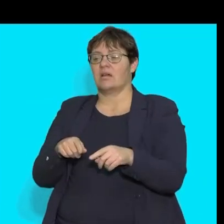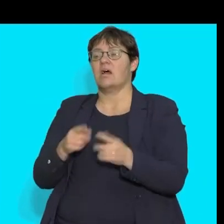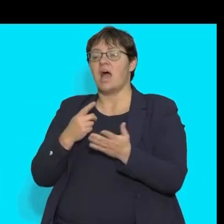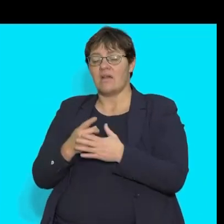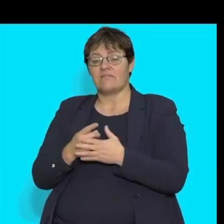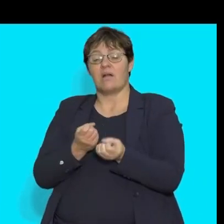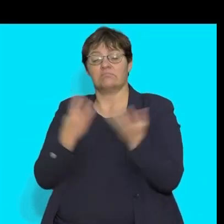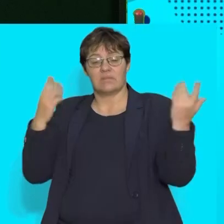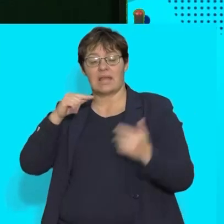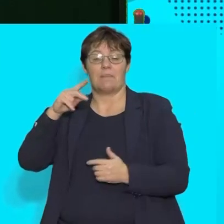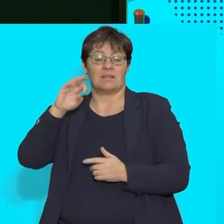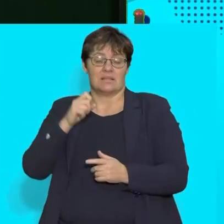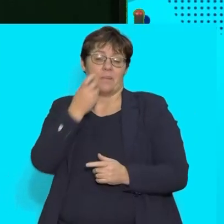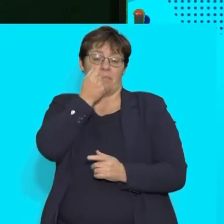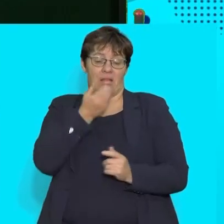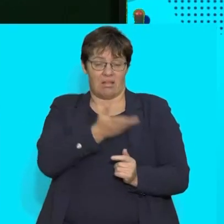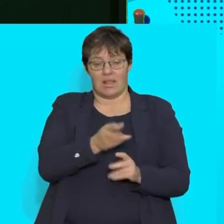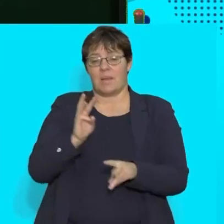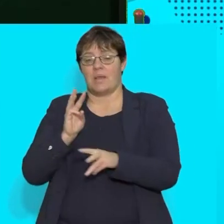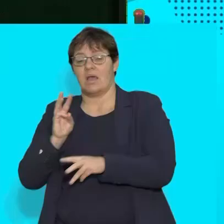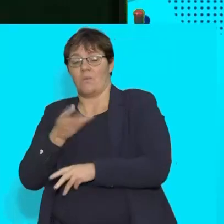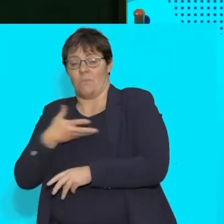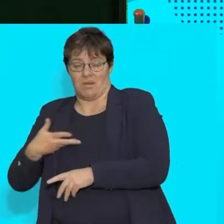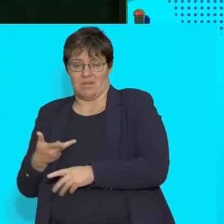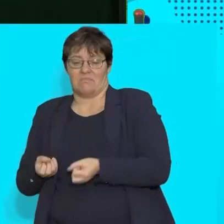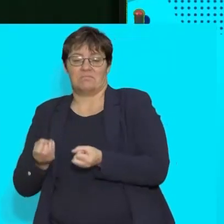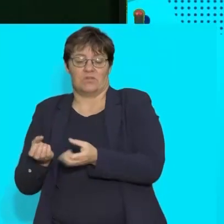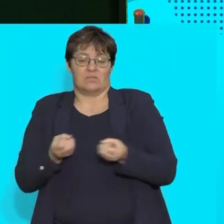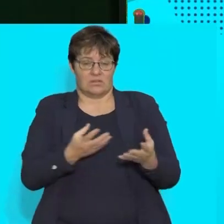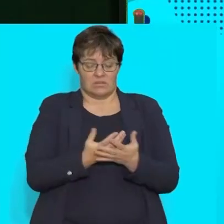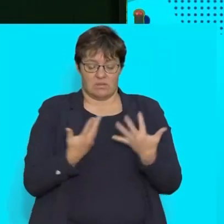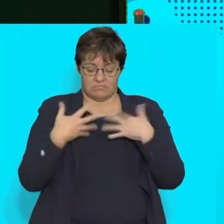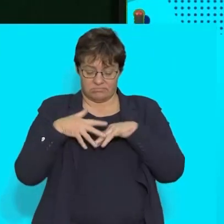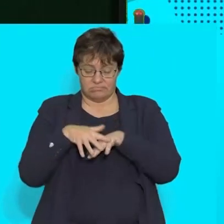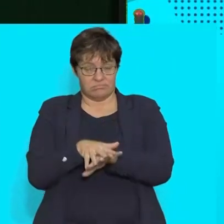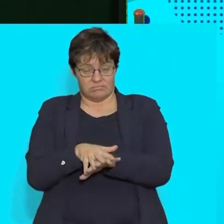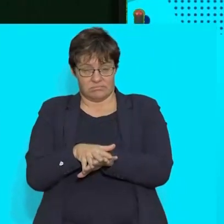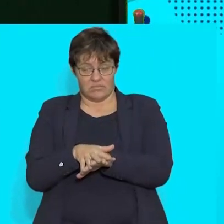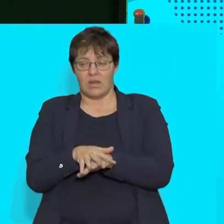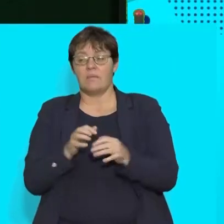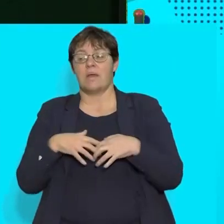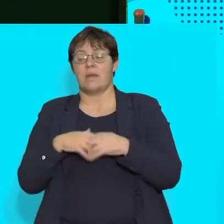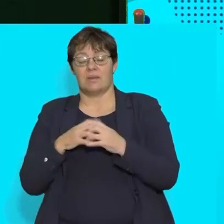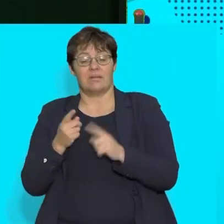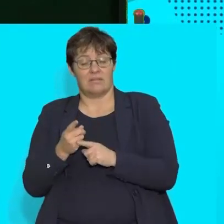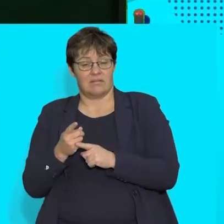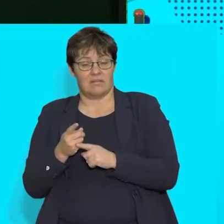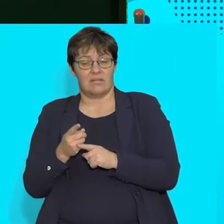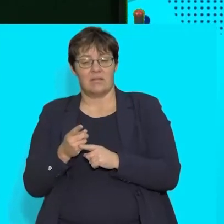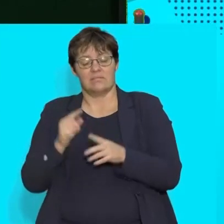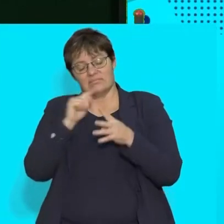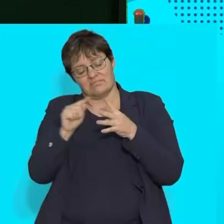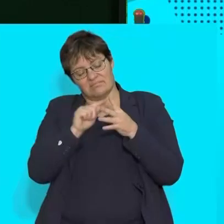large number of gametes produced by the male and the female. And so those random fertilization processes that occur